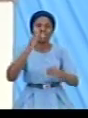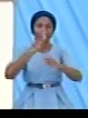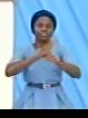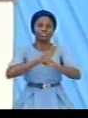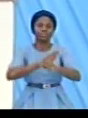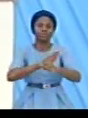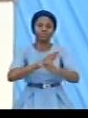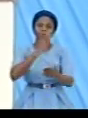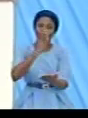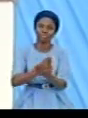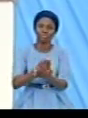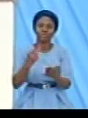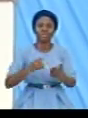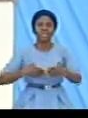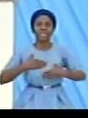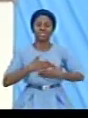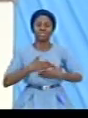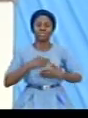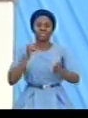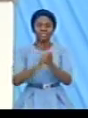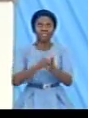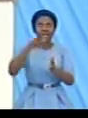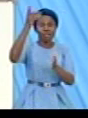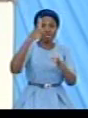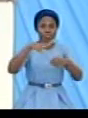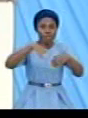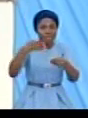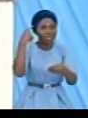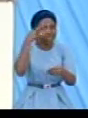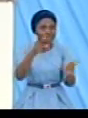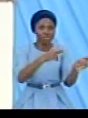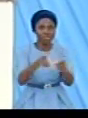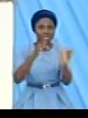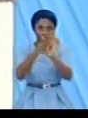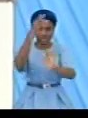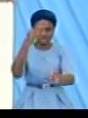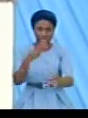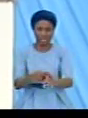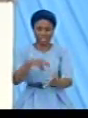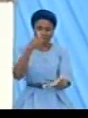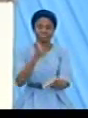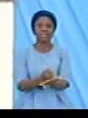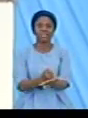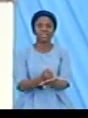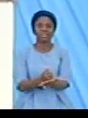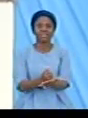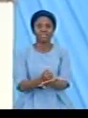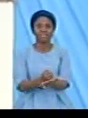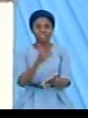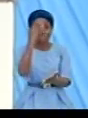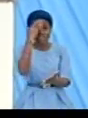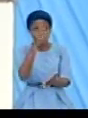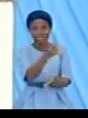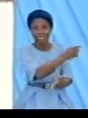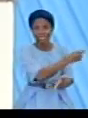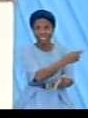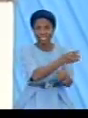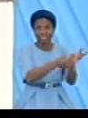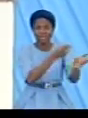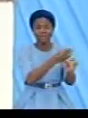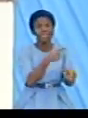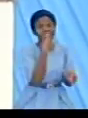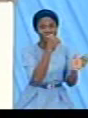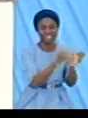for you in Jesus' name. You know what they say? You better cooperate. You